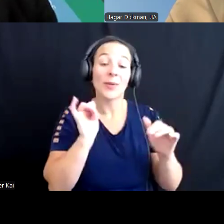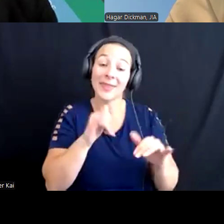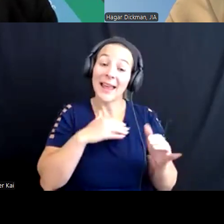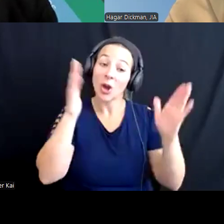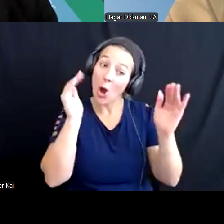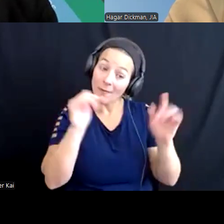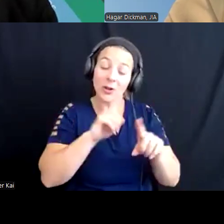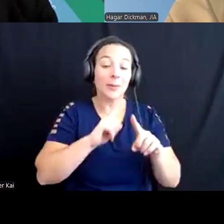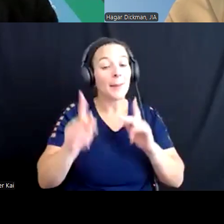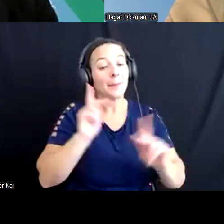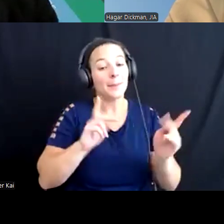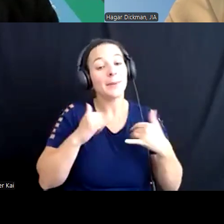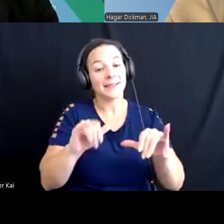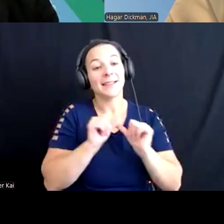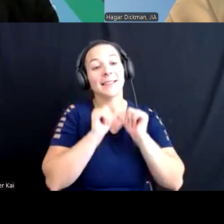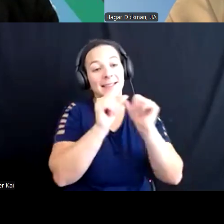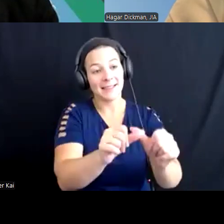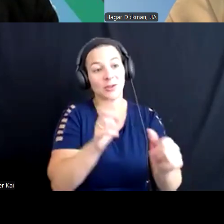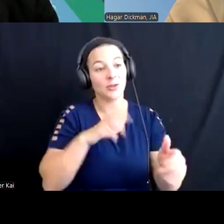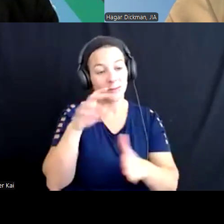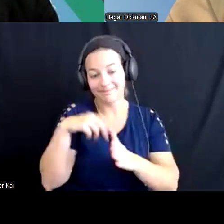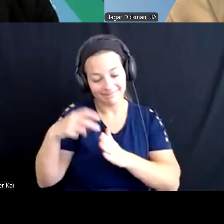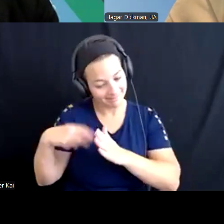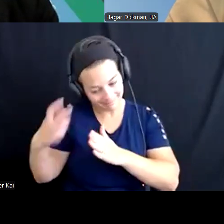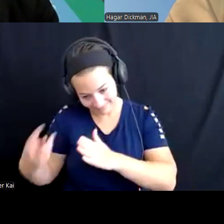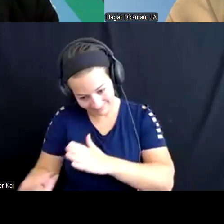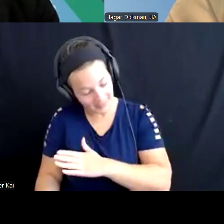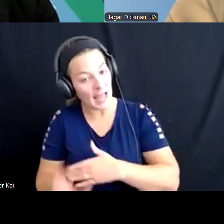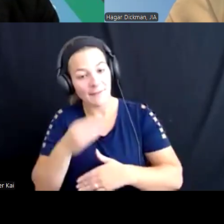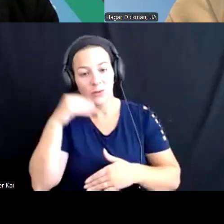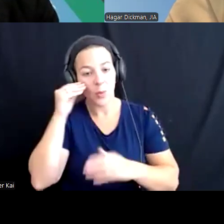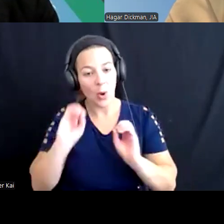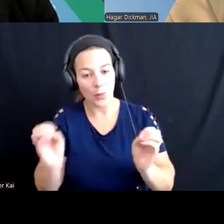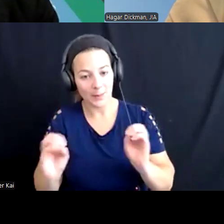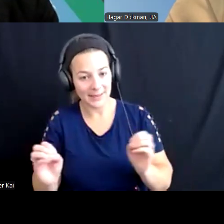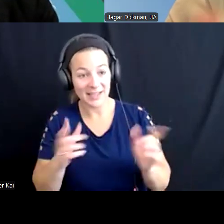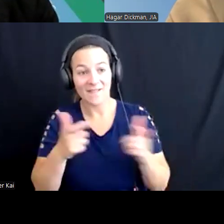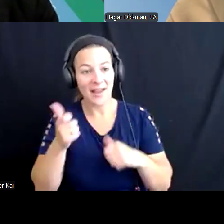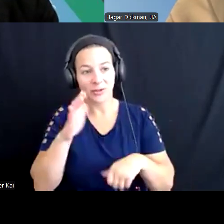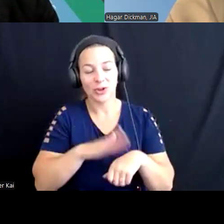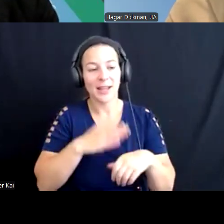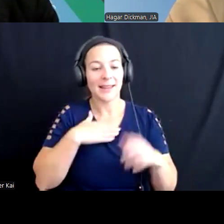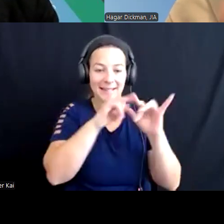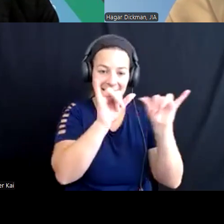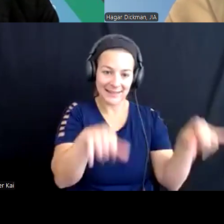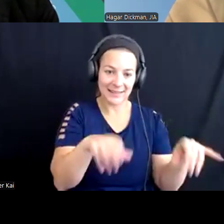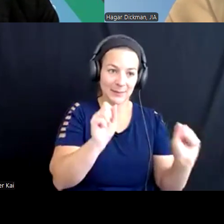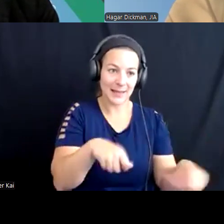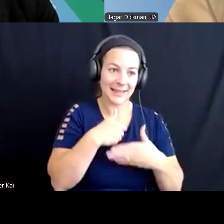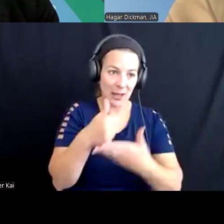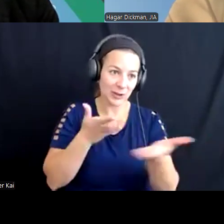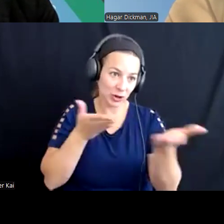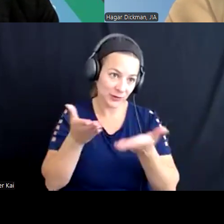people continue to fall into homelessness faster than the rehousing system can move them out. And